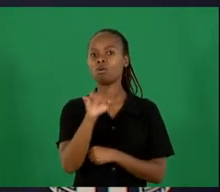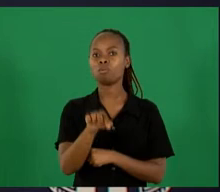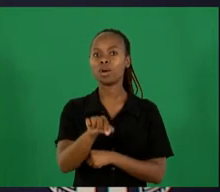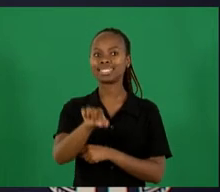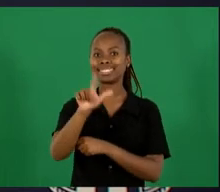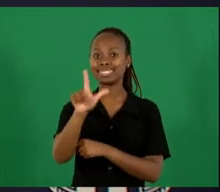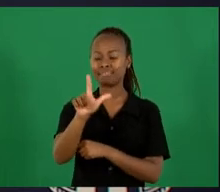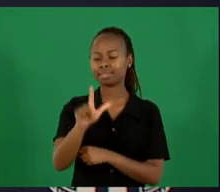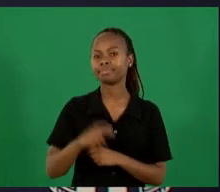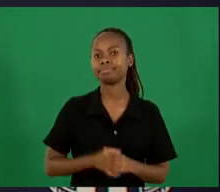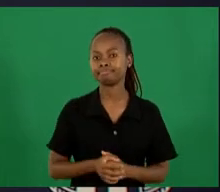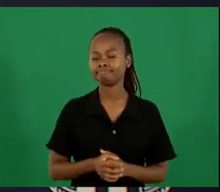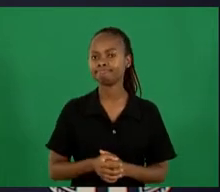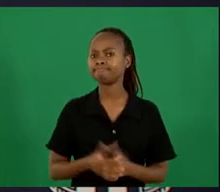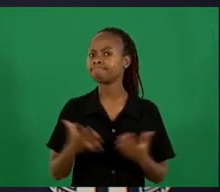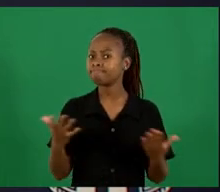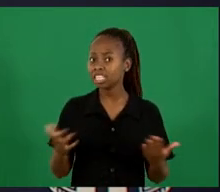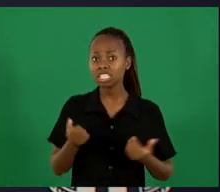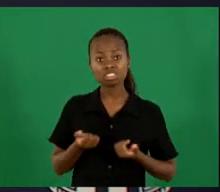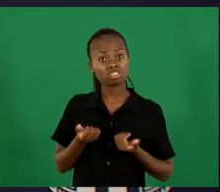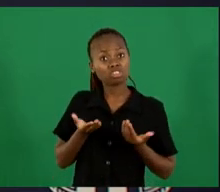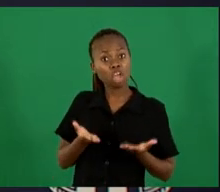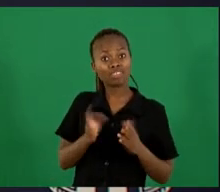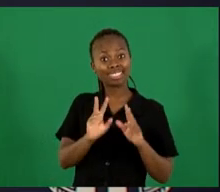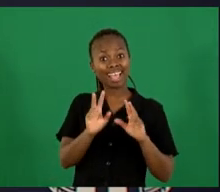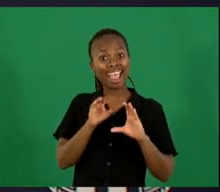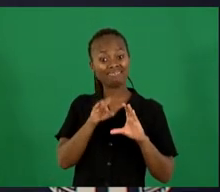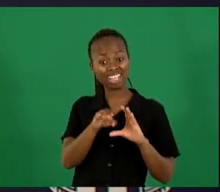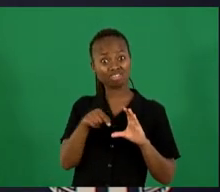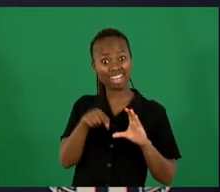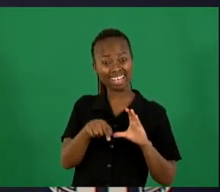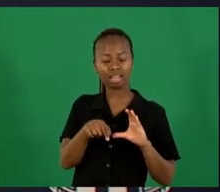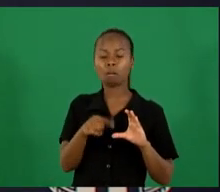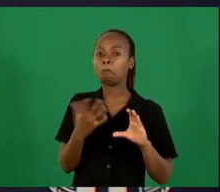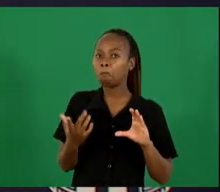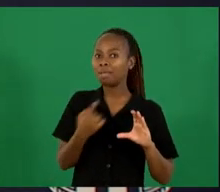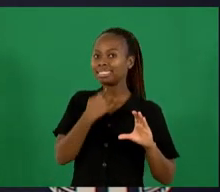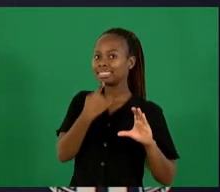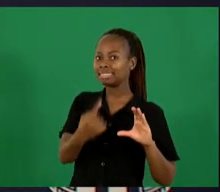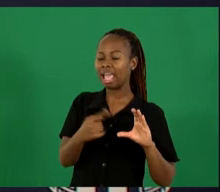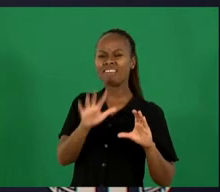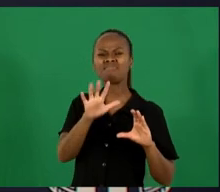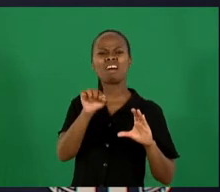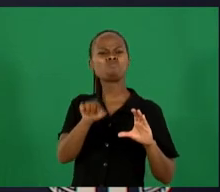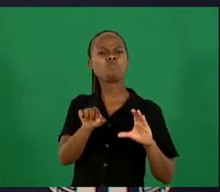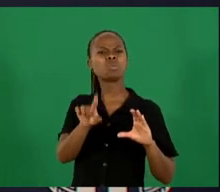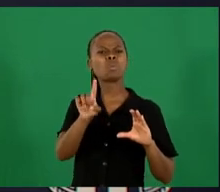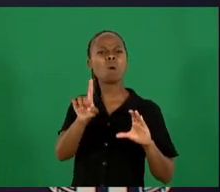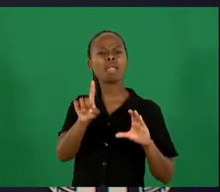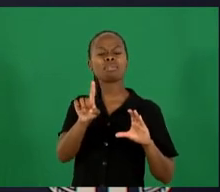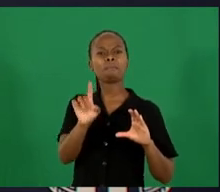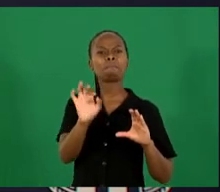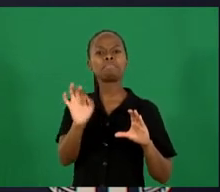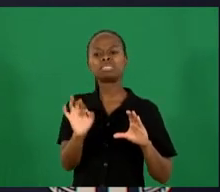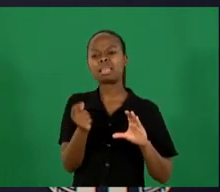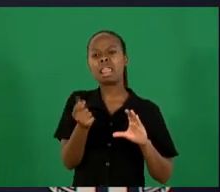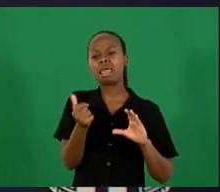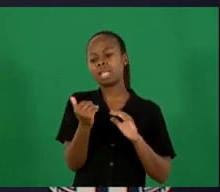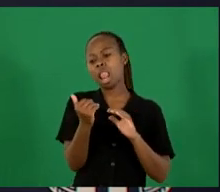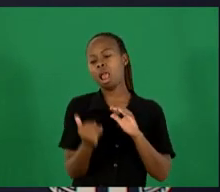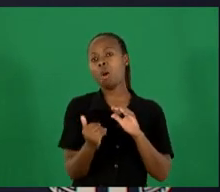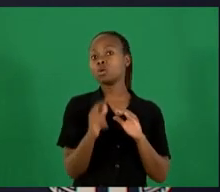in 2023 is forecast to be 5.1%, lower than the